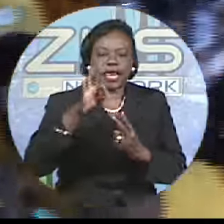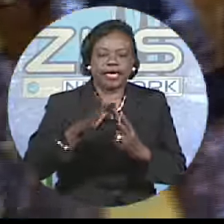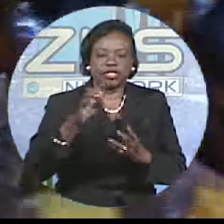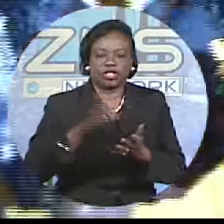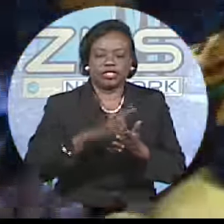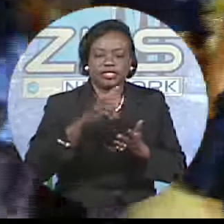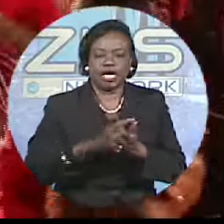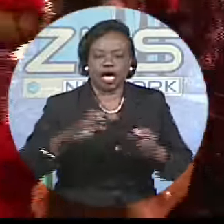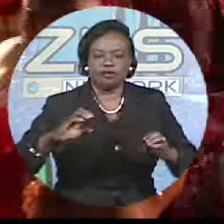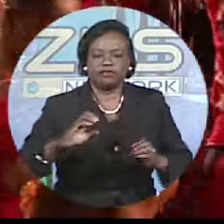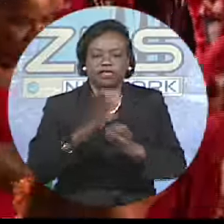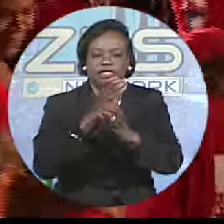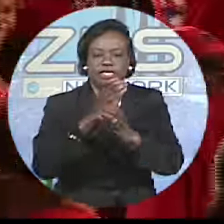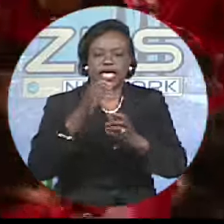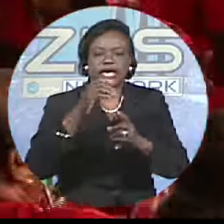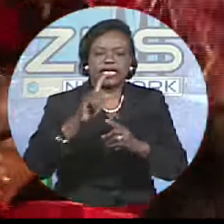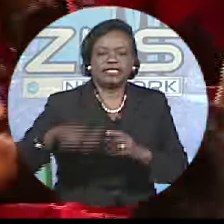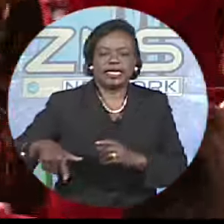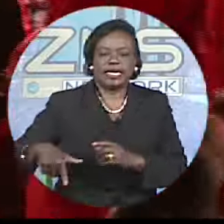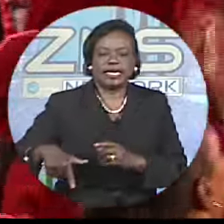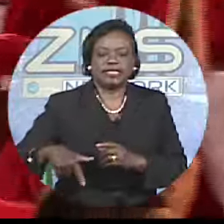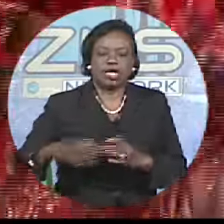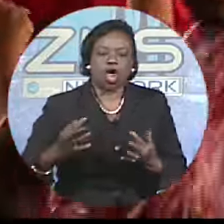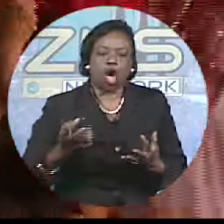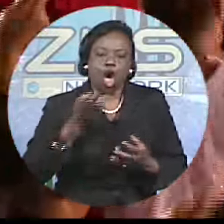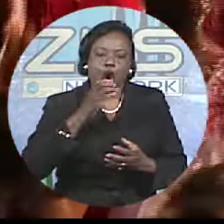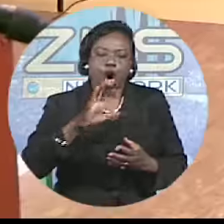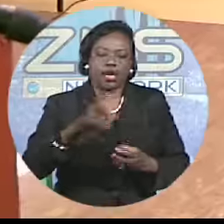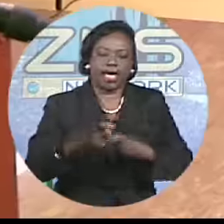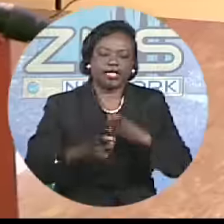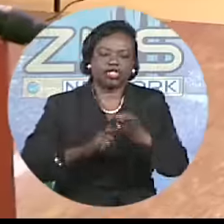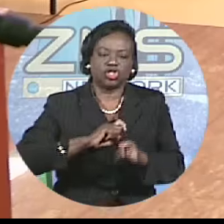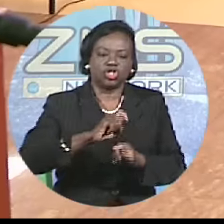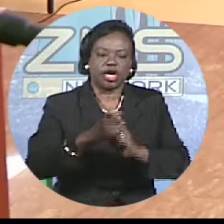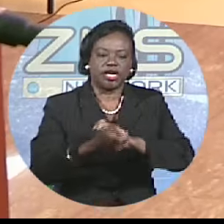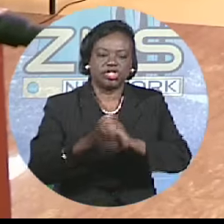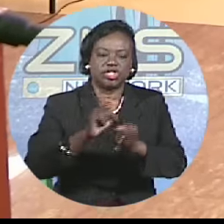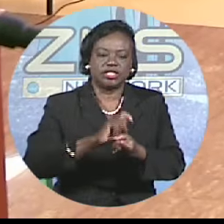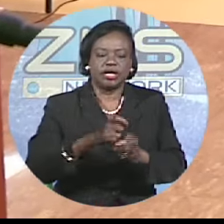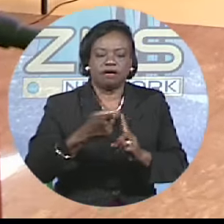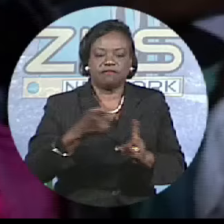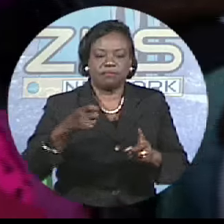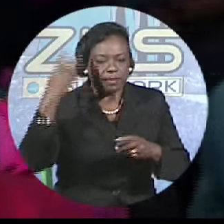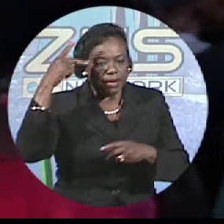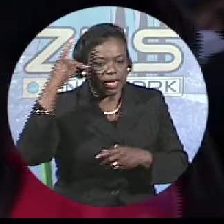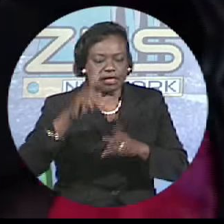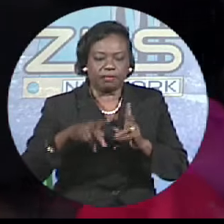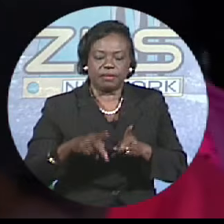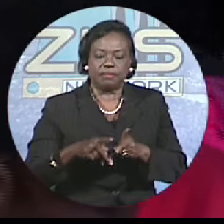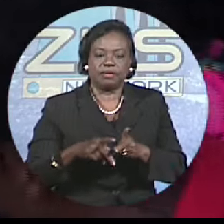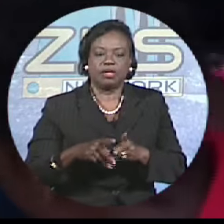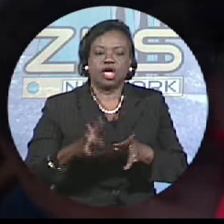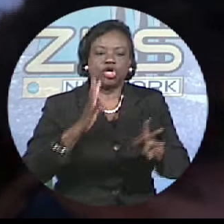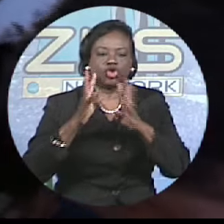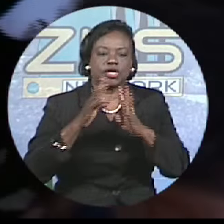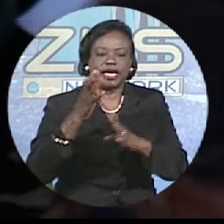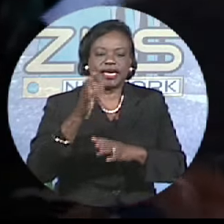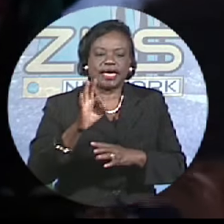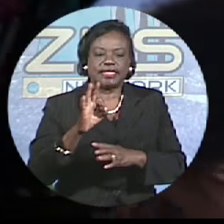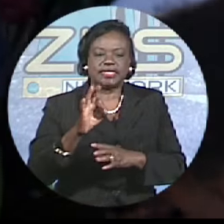controversy is just the latest in what has been heated exchanges between political foes over just about any and everything. Speaking at the 19th Urban